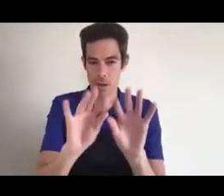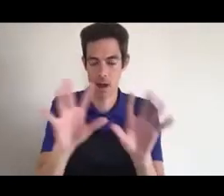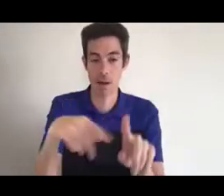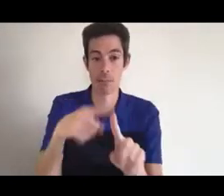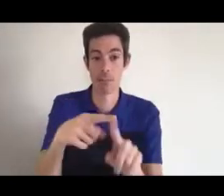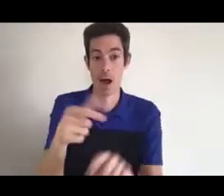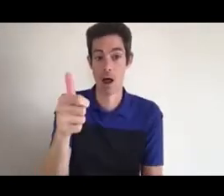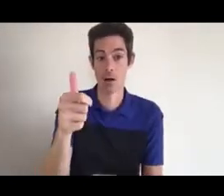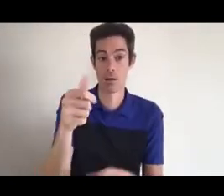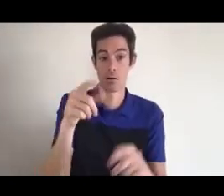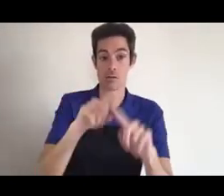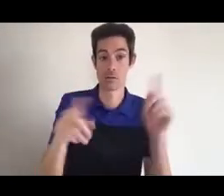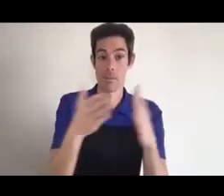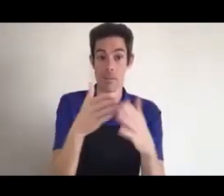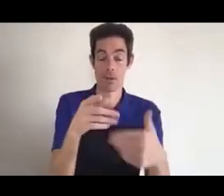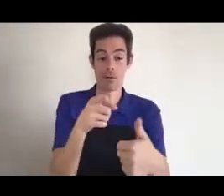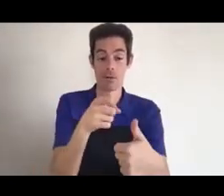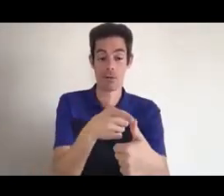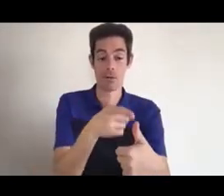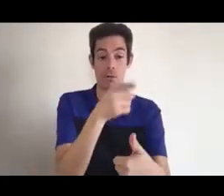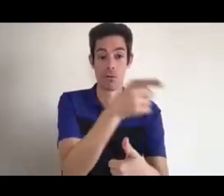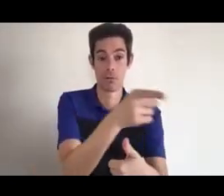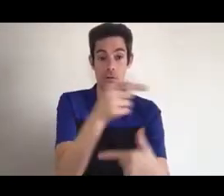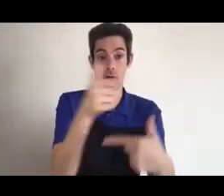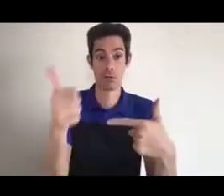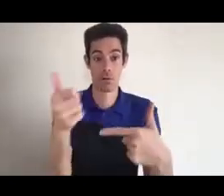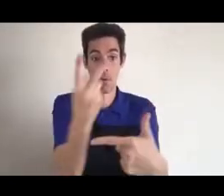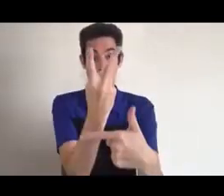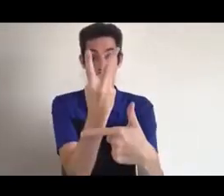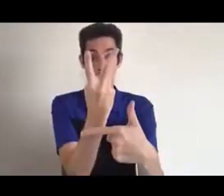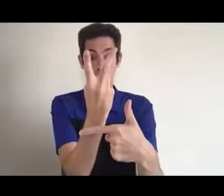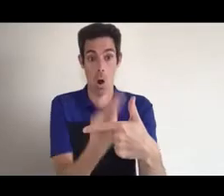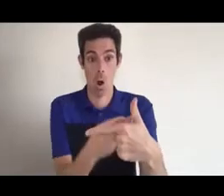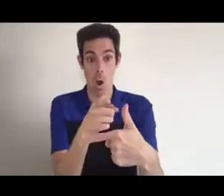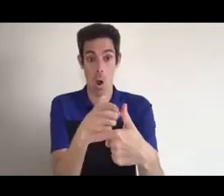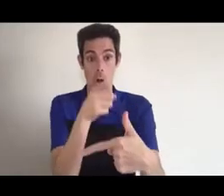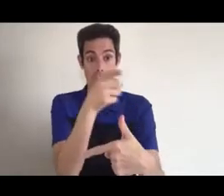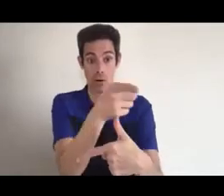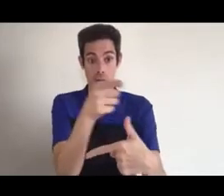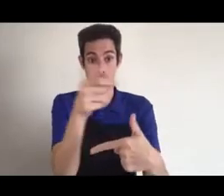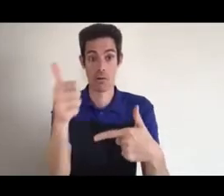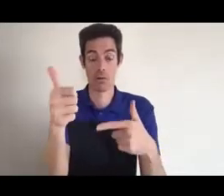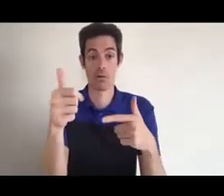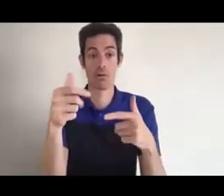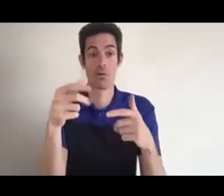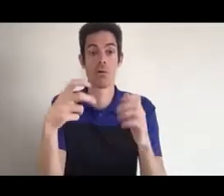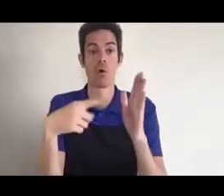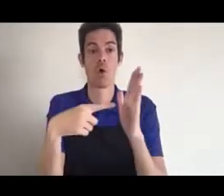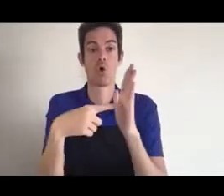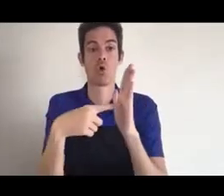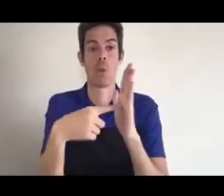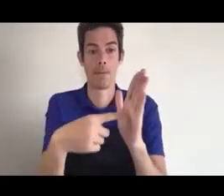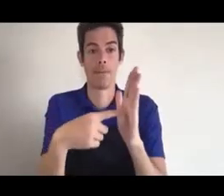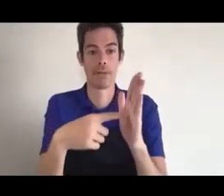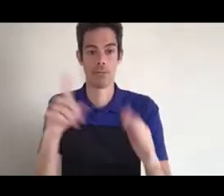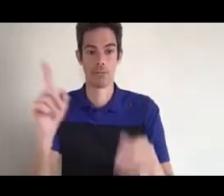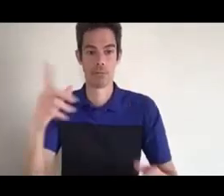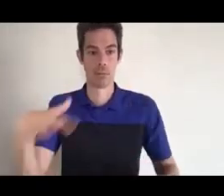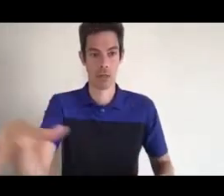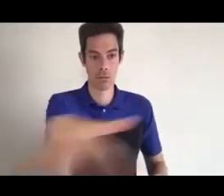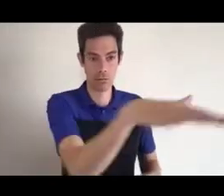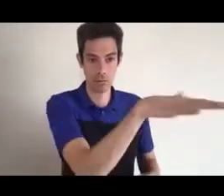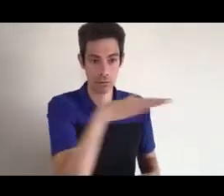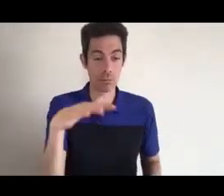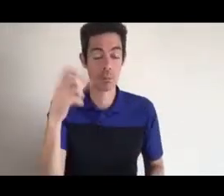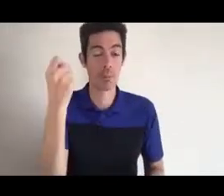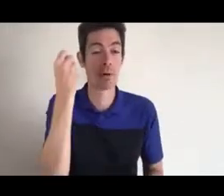I wanted to clarify the difference between pointing and